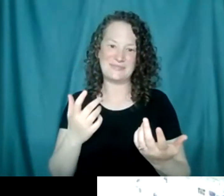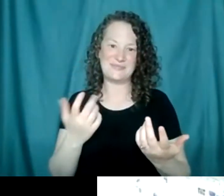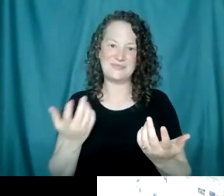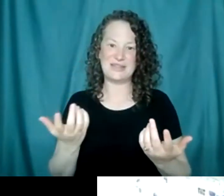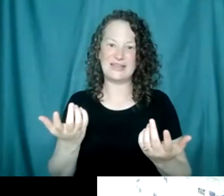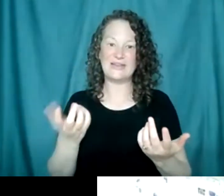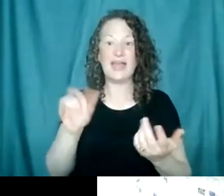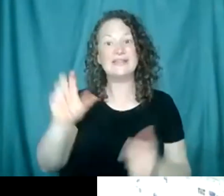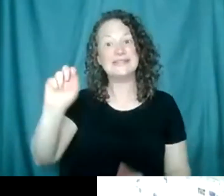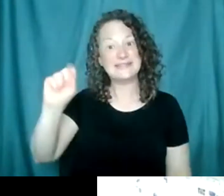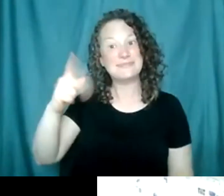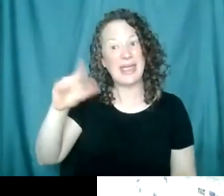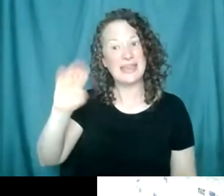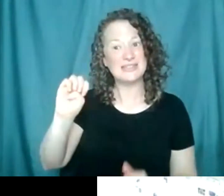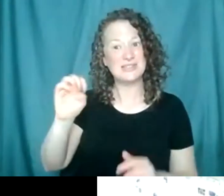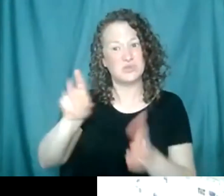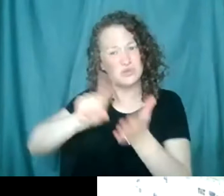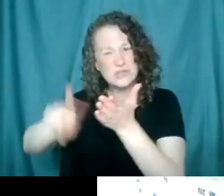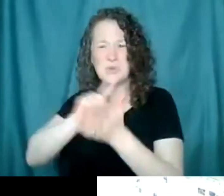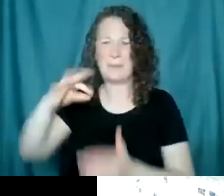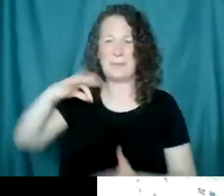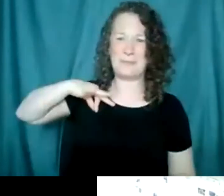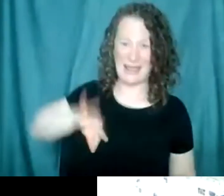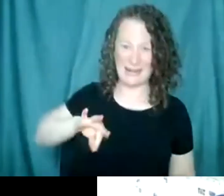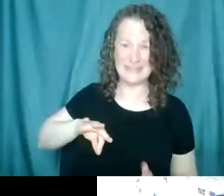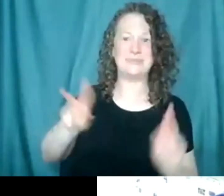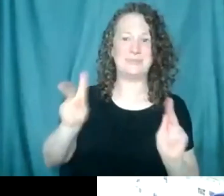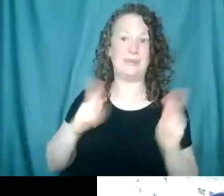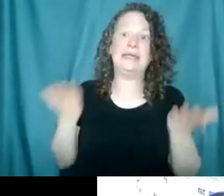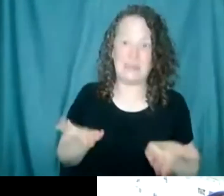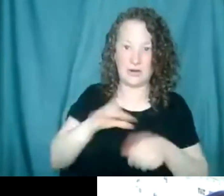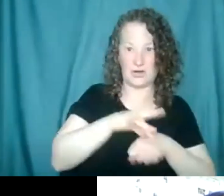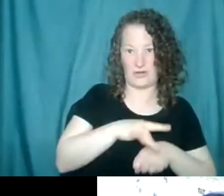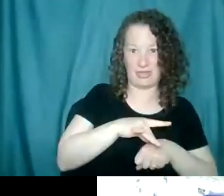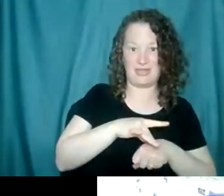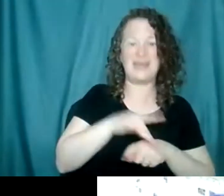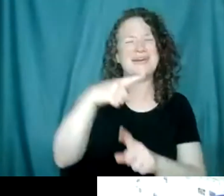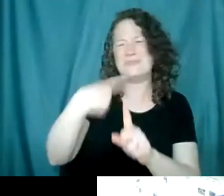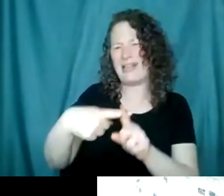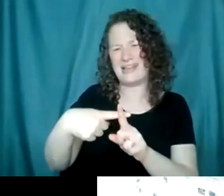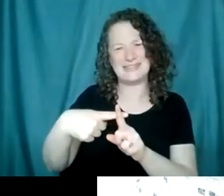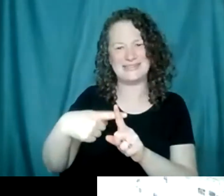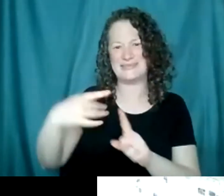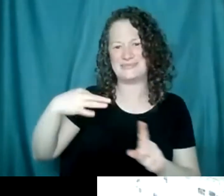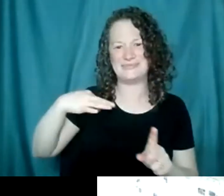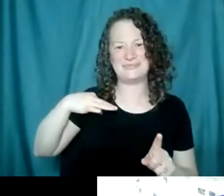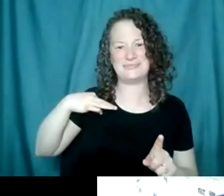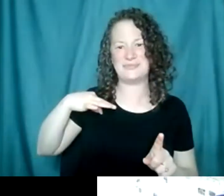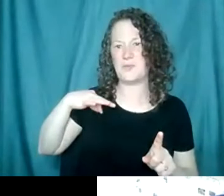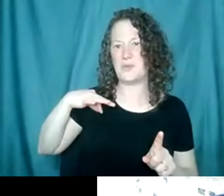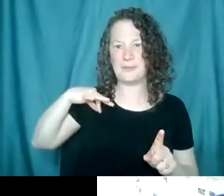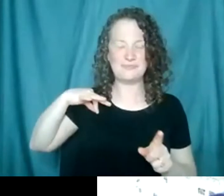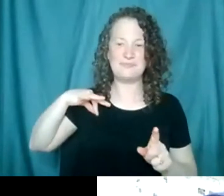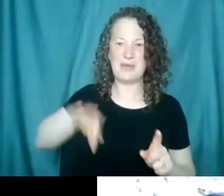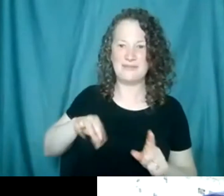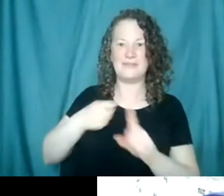where space research can really benefit people on Earth for the plant side of things. We also benefit from Earth observation